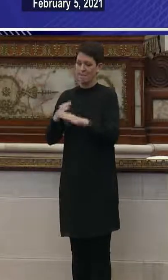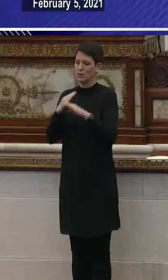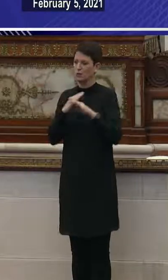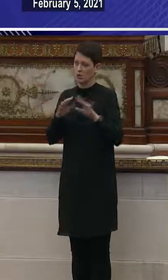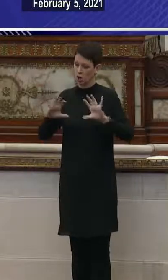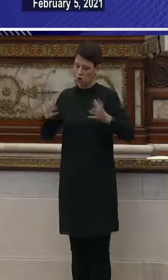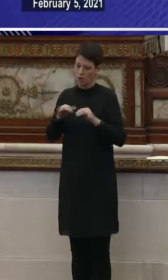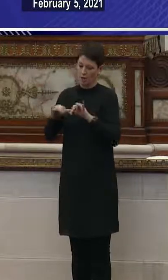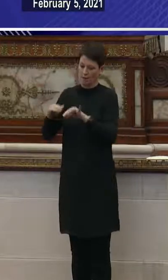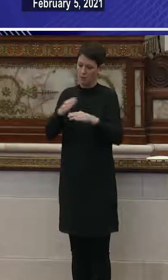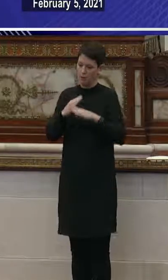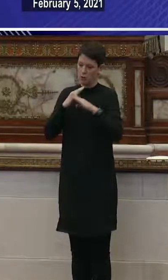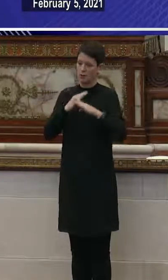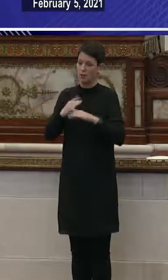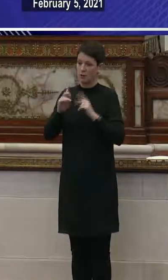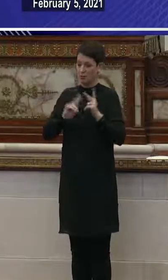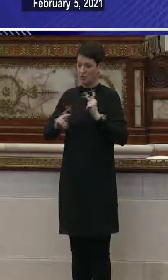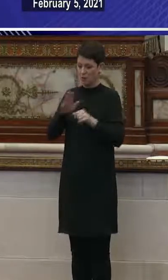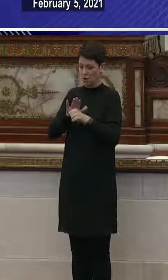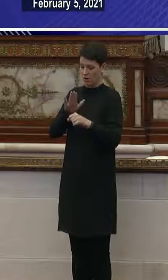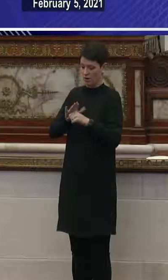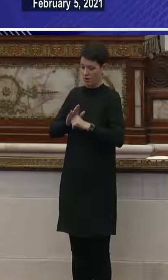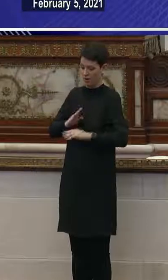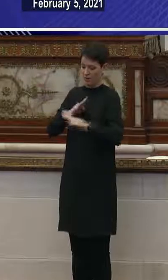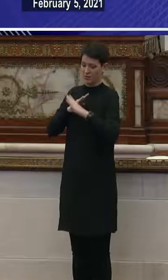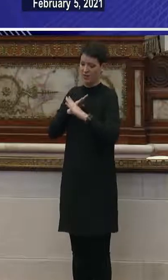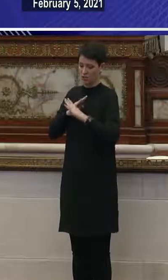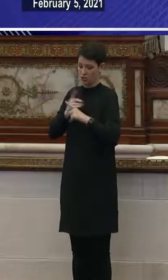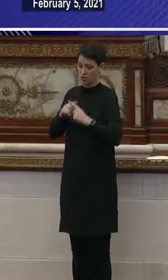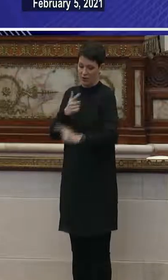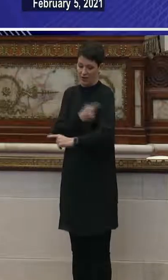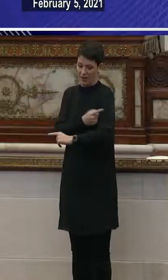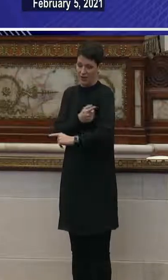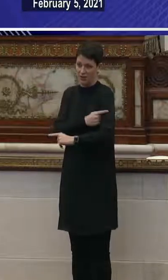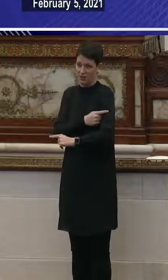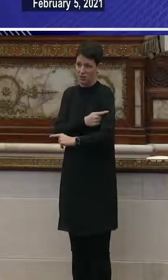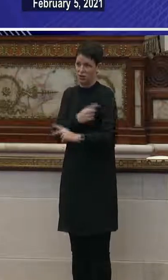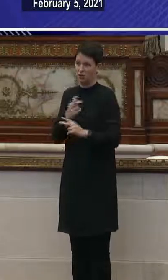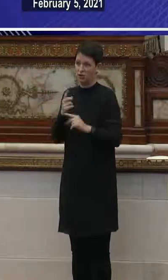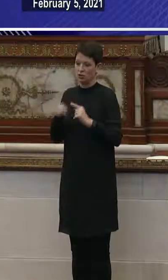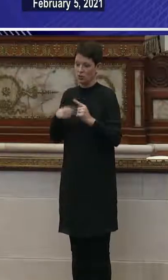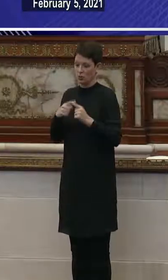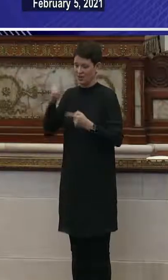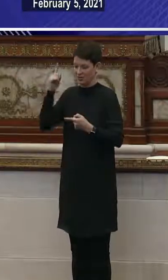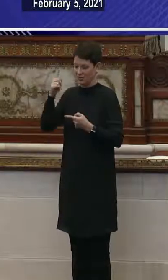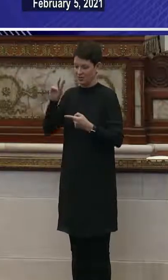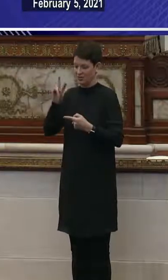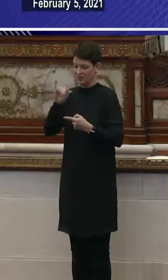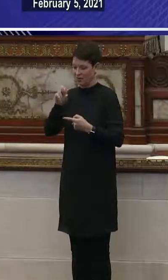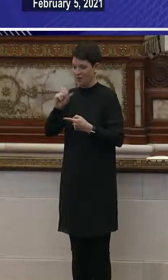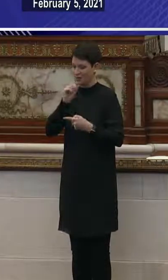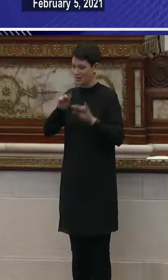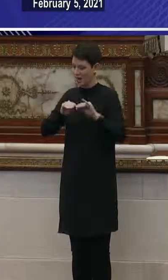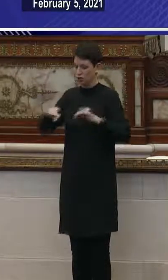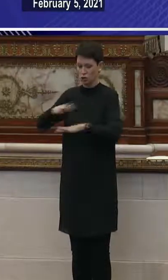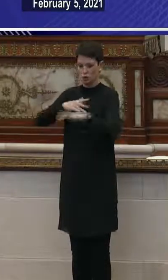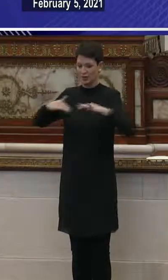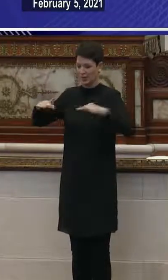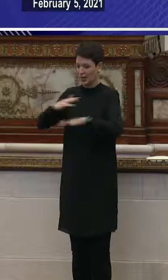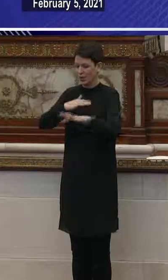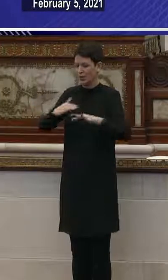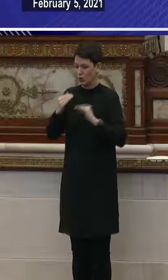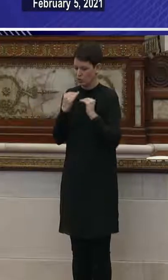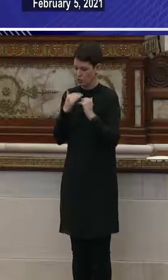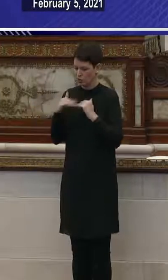people are protected from infection through vaccination to where the virus is no longer circulating or is circulating only at very low